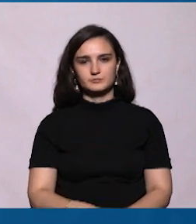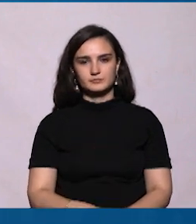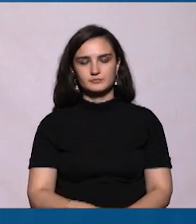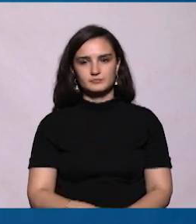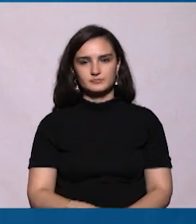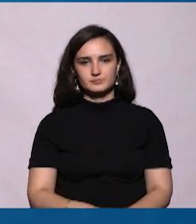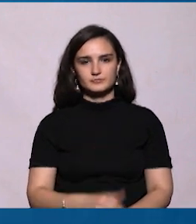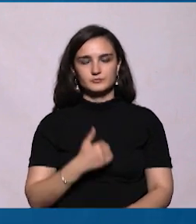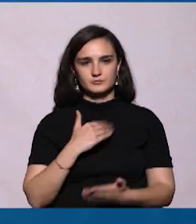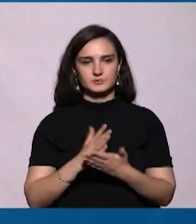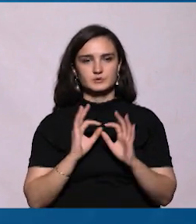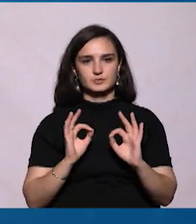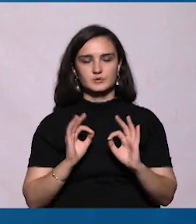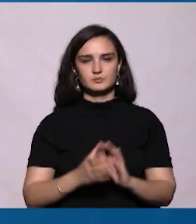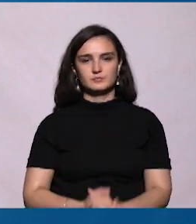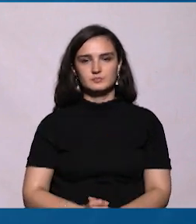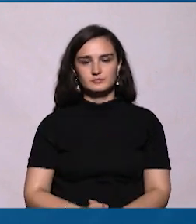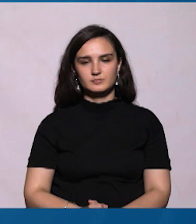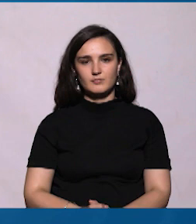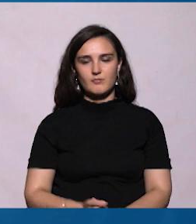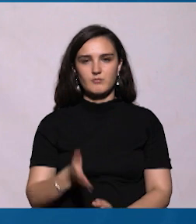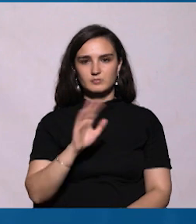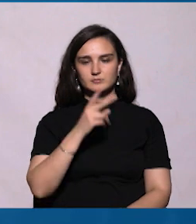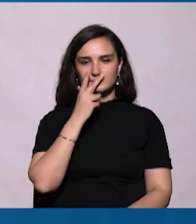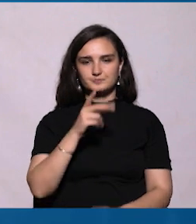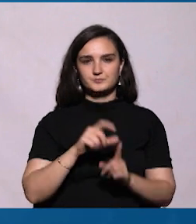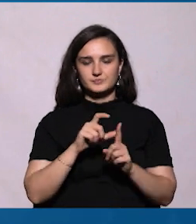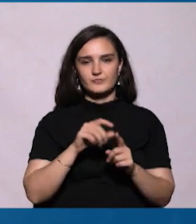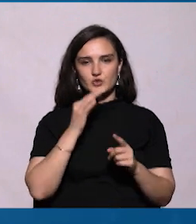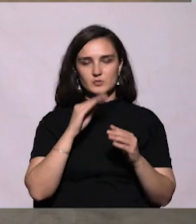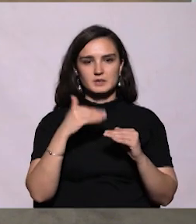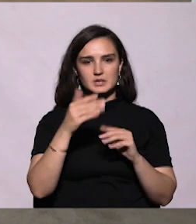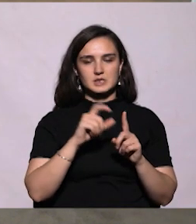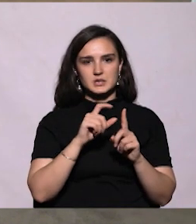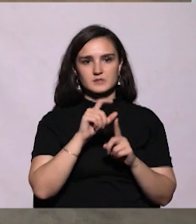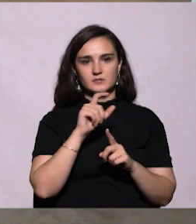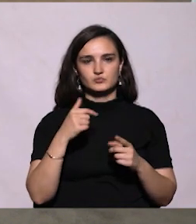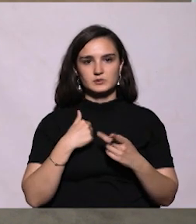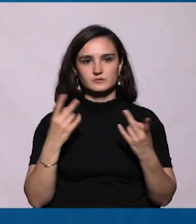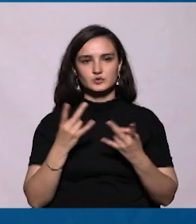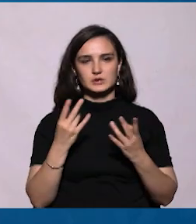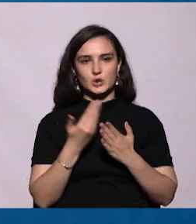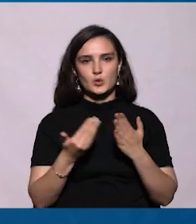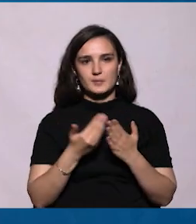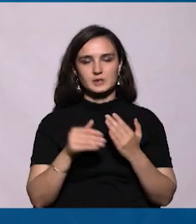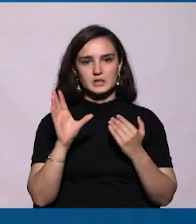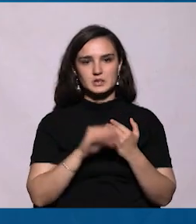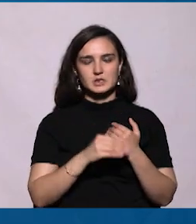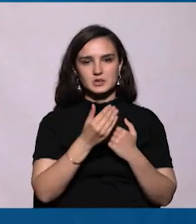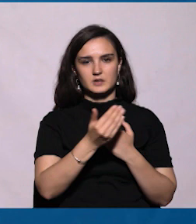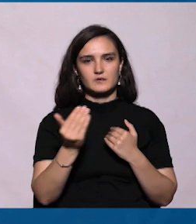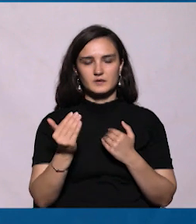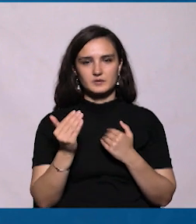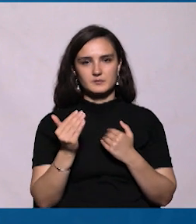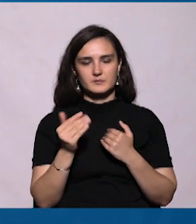And we are right. And we are right. Let's look at our next sentence. We need a recommendation from